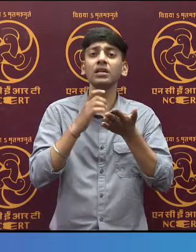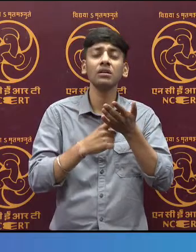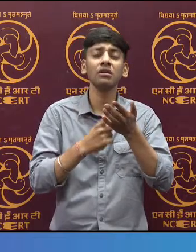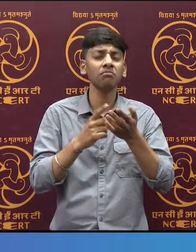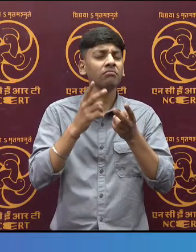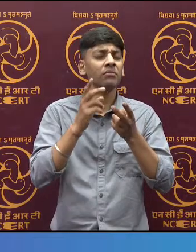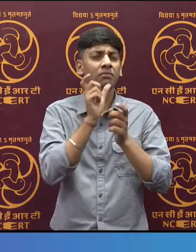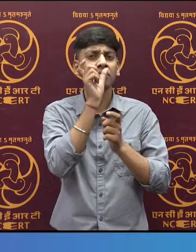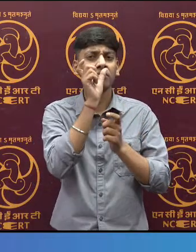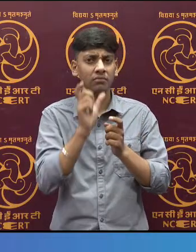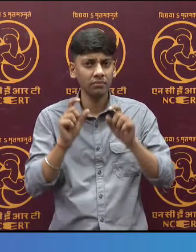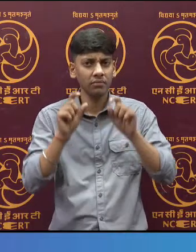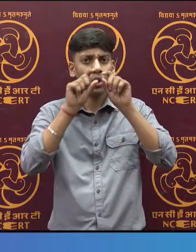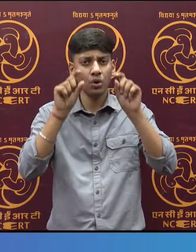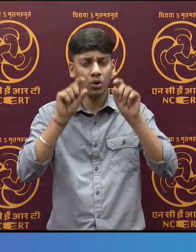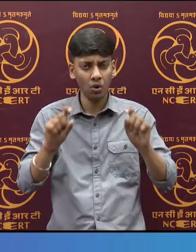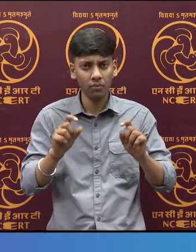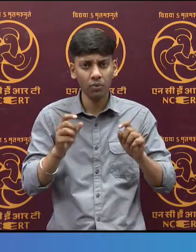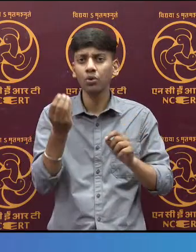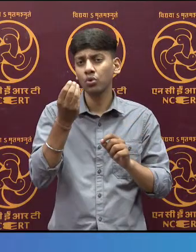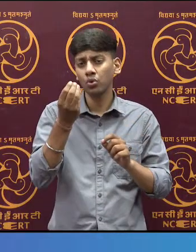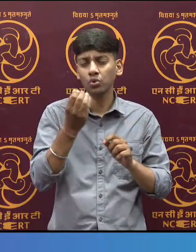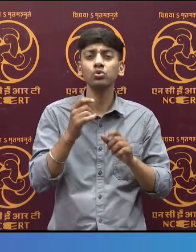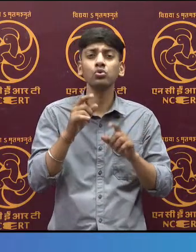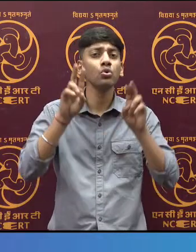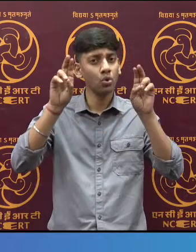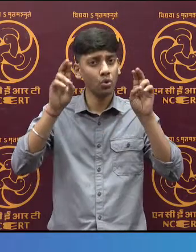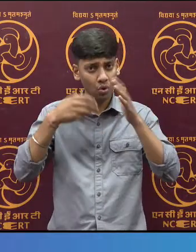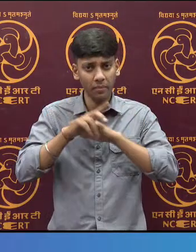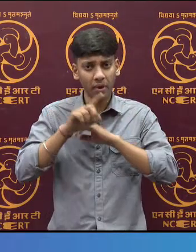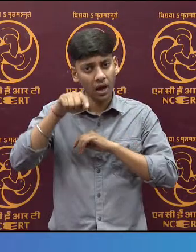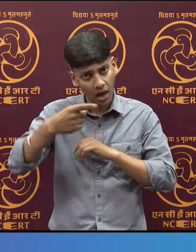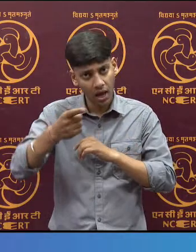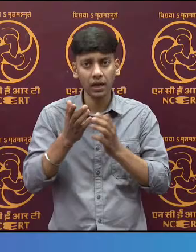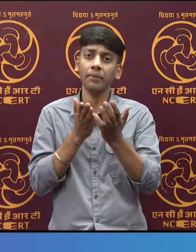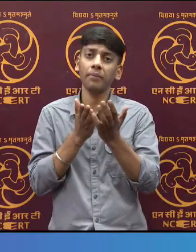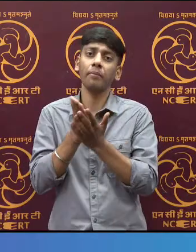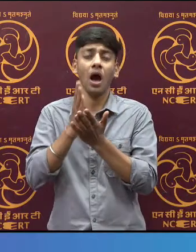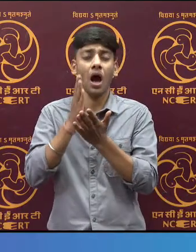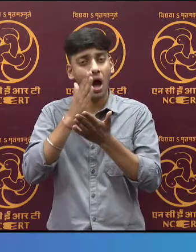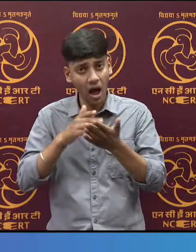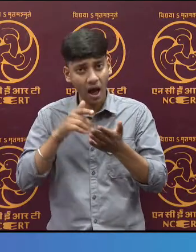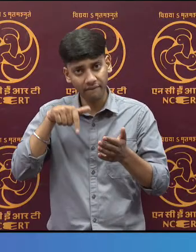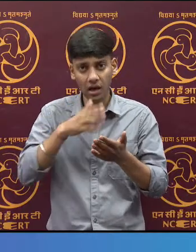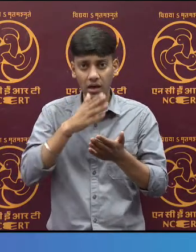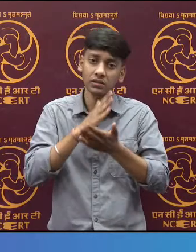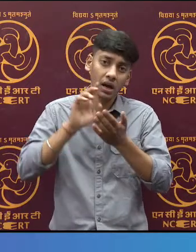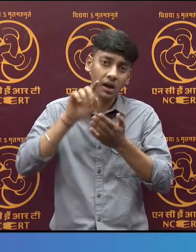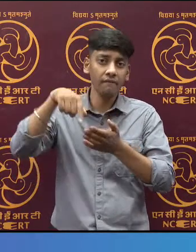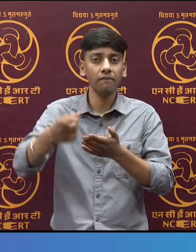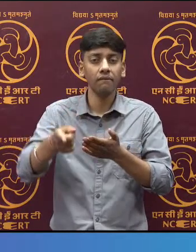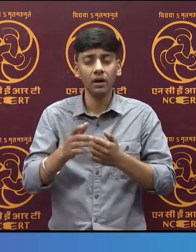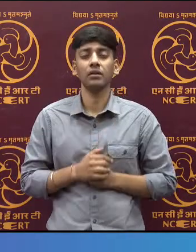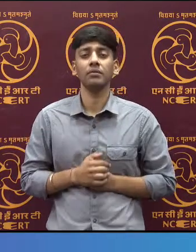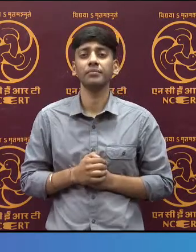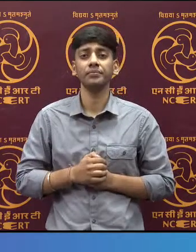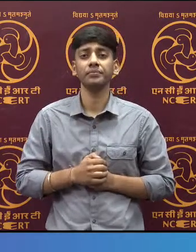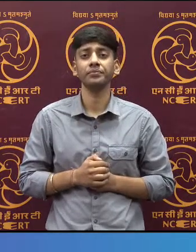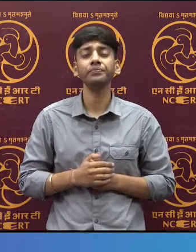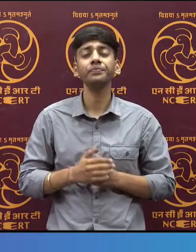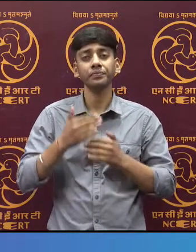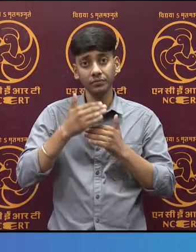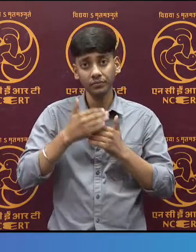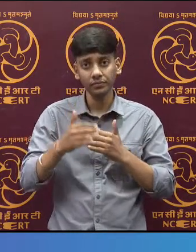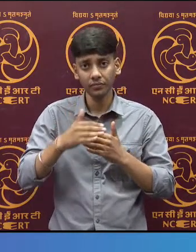fluids and buoyancy, etc. we will be covering in the next session. Okay ma'am, so shall we move towards